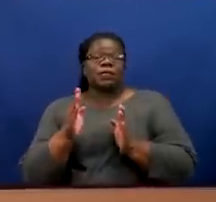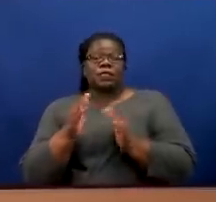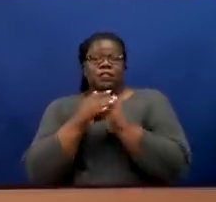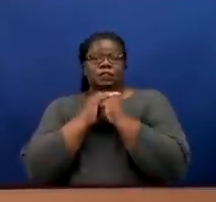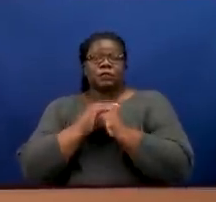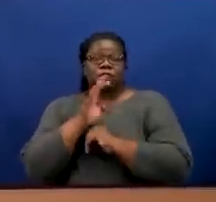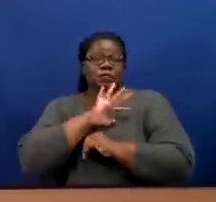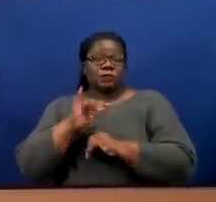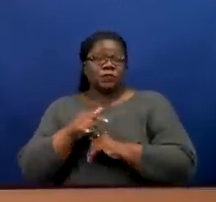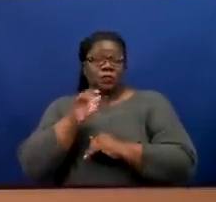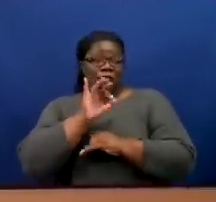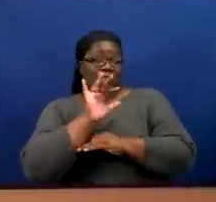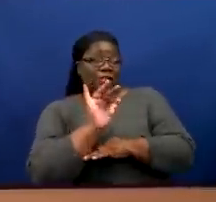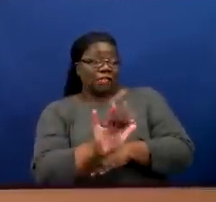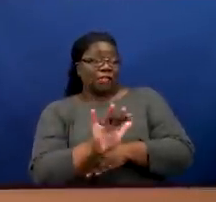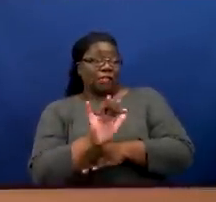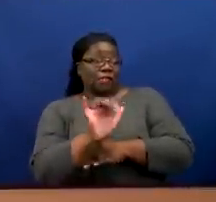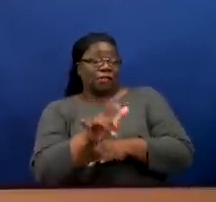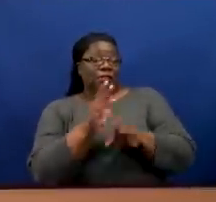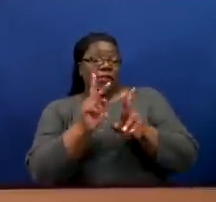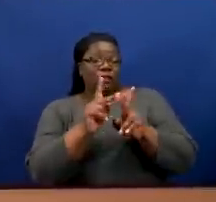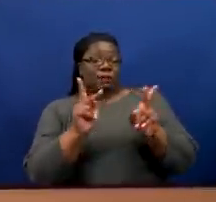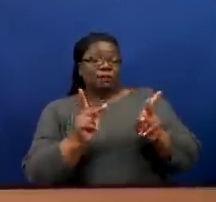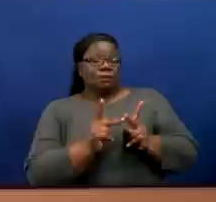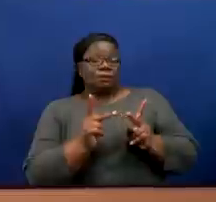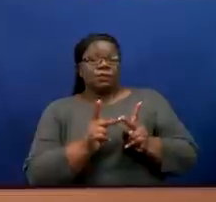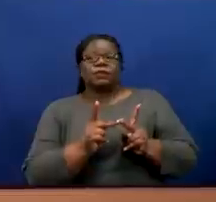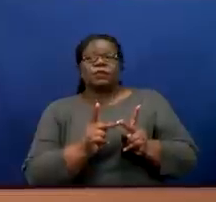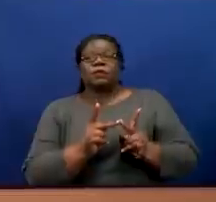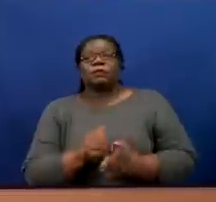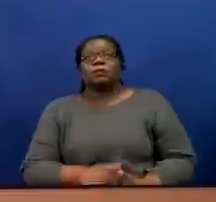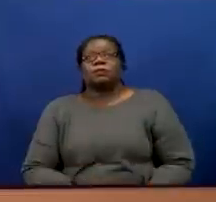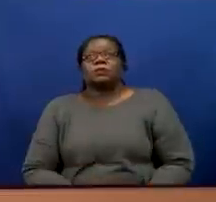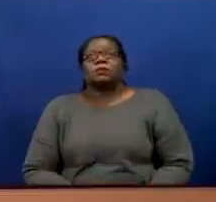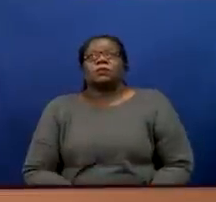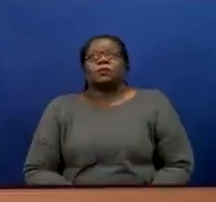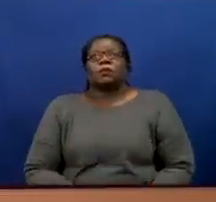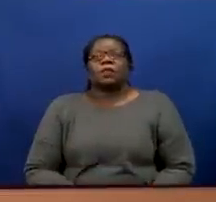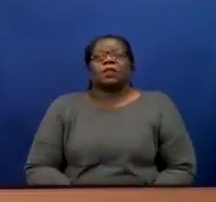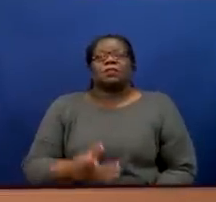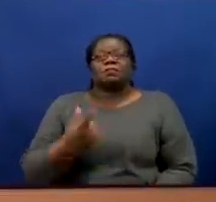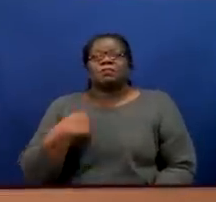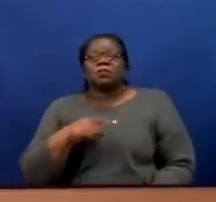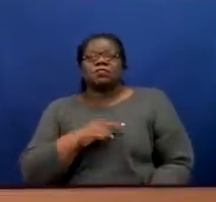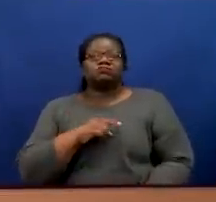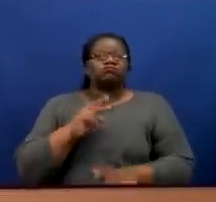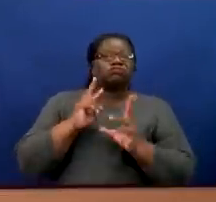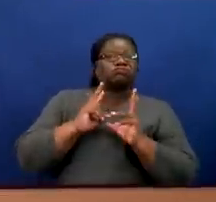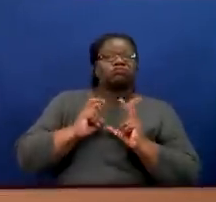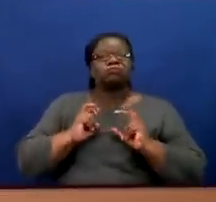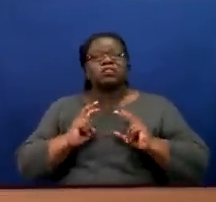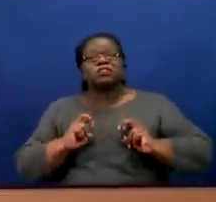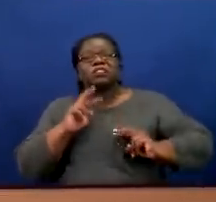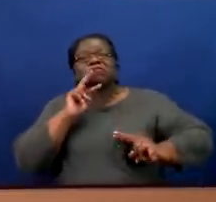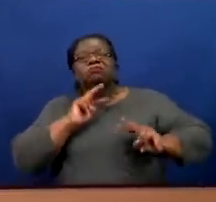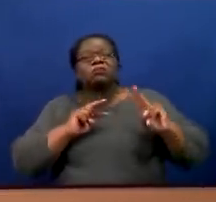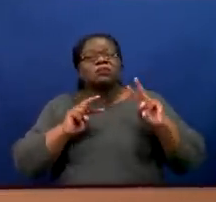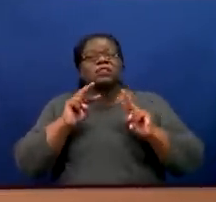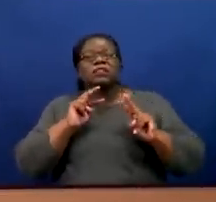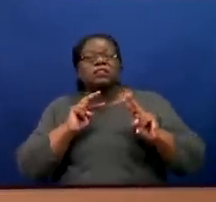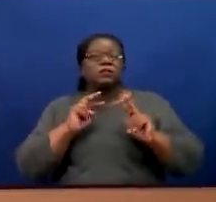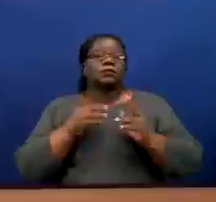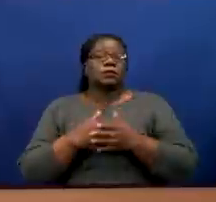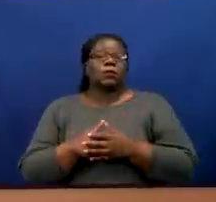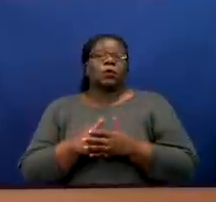worship the Lord in that place. Sought to explore, investigate